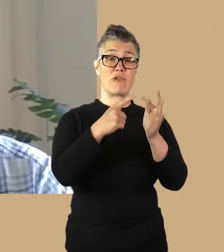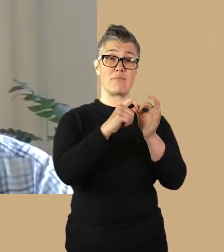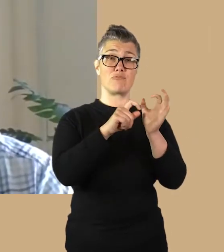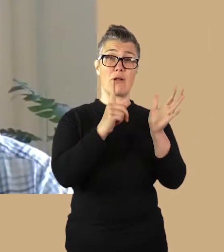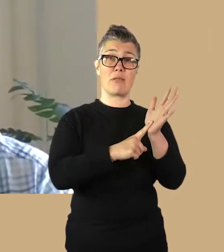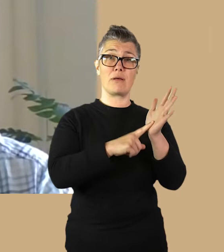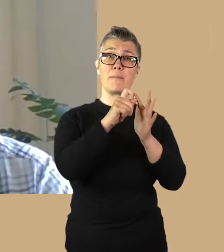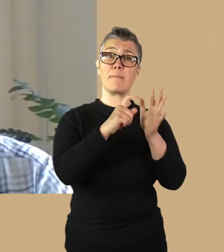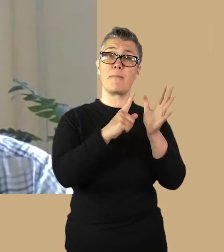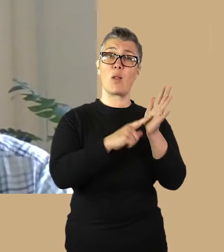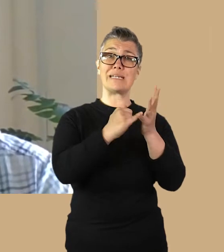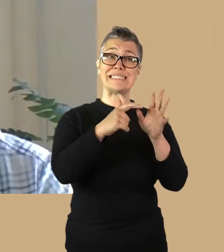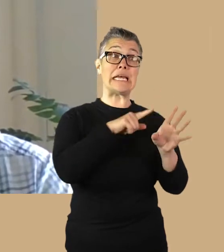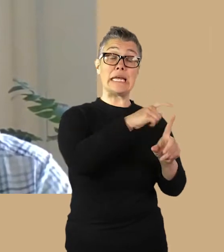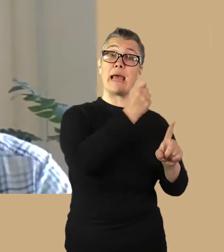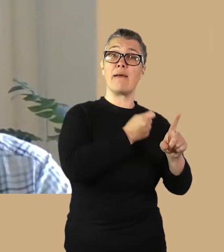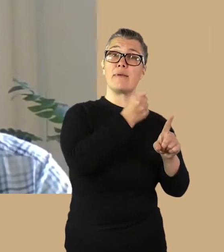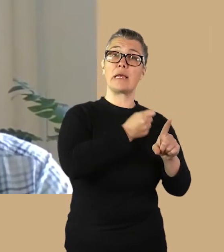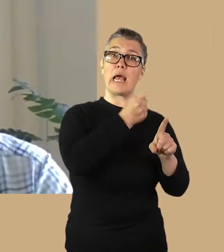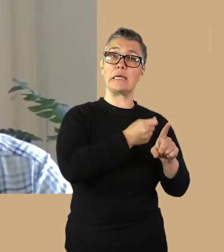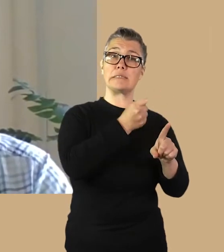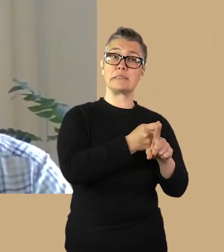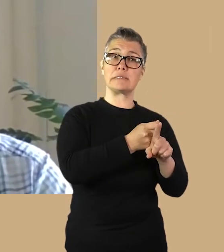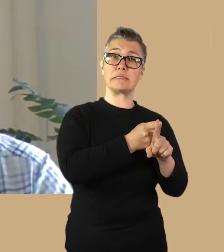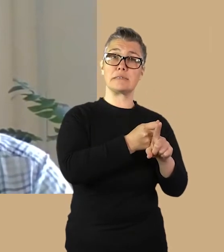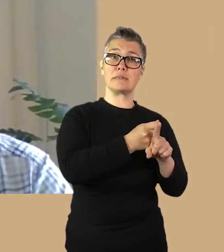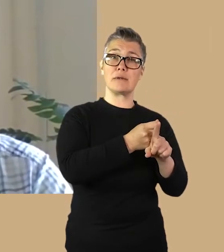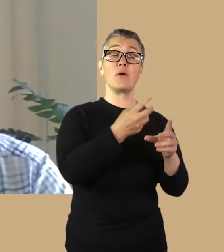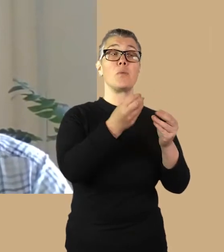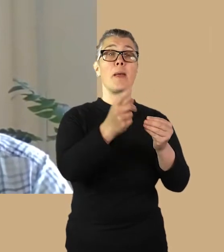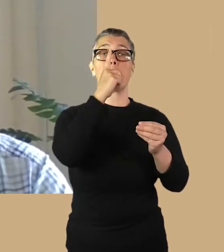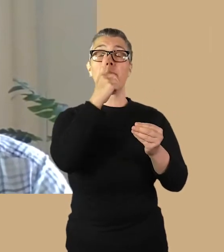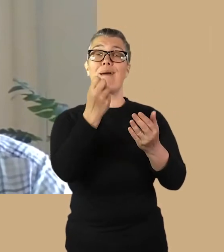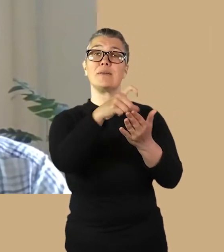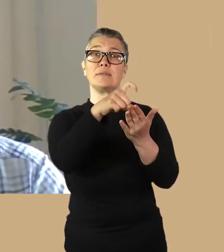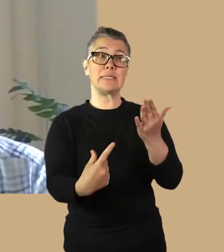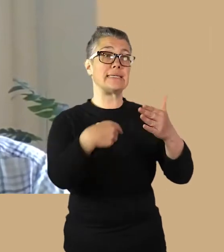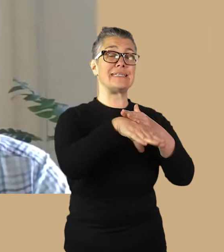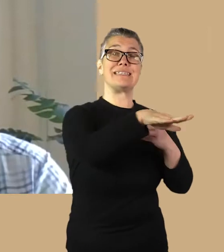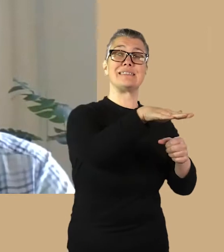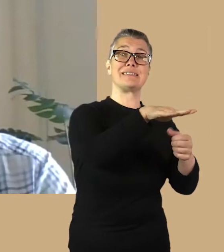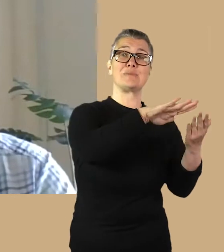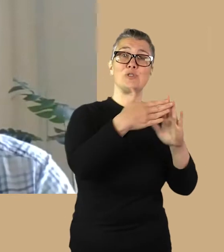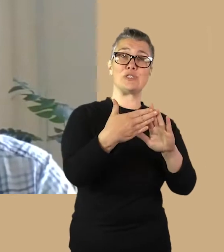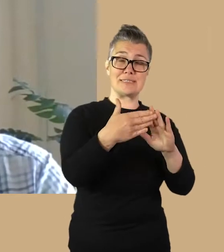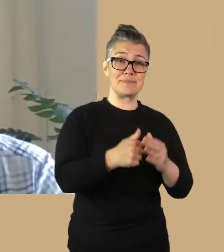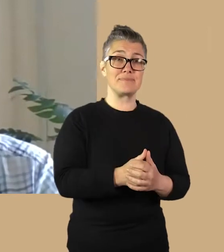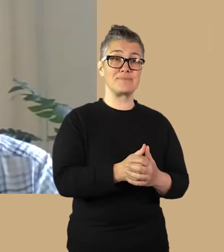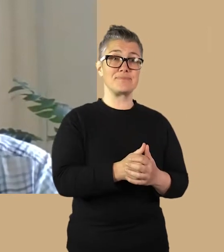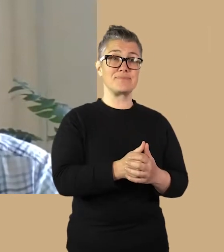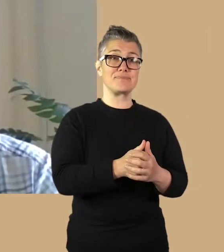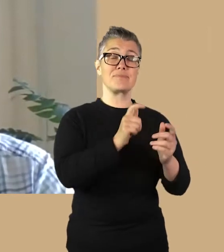experience living with cerebral palsy, he advocates on behalf of people with disabilities in his community. While in school,